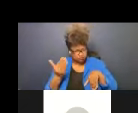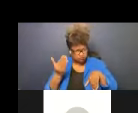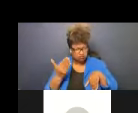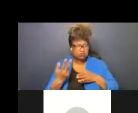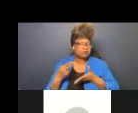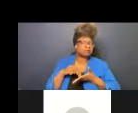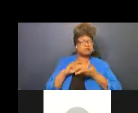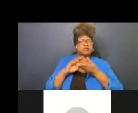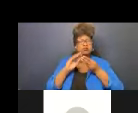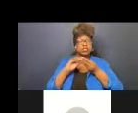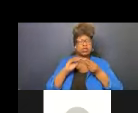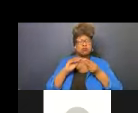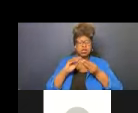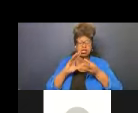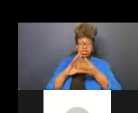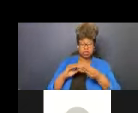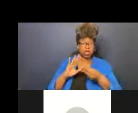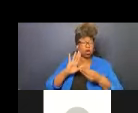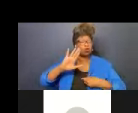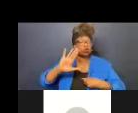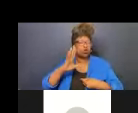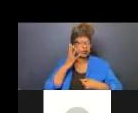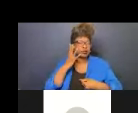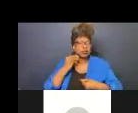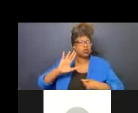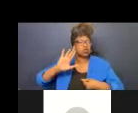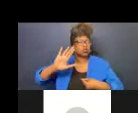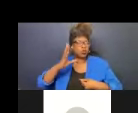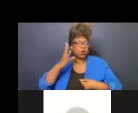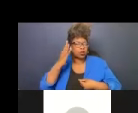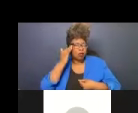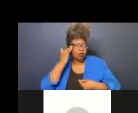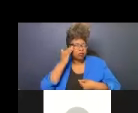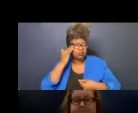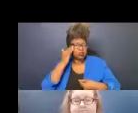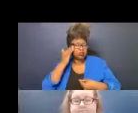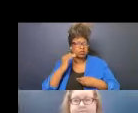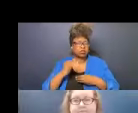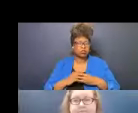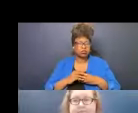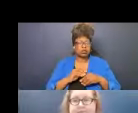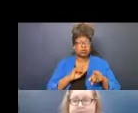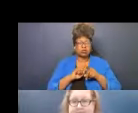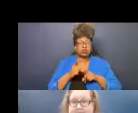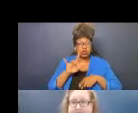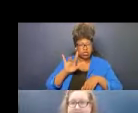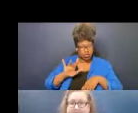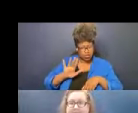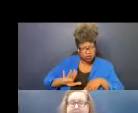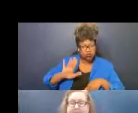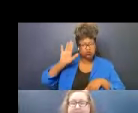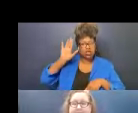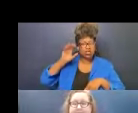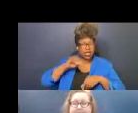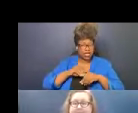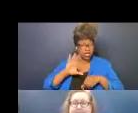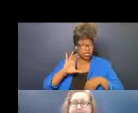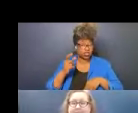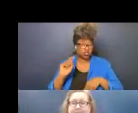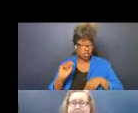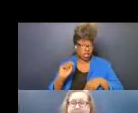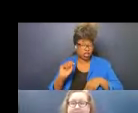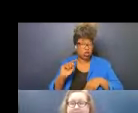own experience and your own knowledge. And you're also welcome to use the raise hand function in the chat or